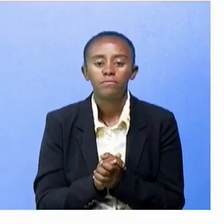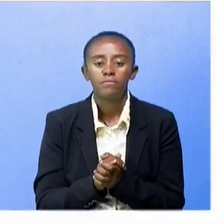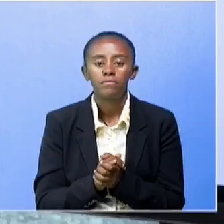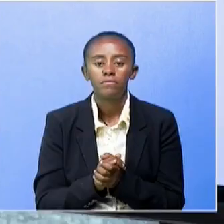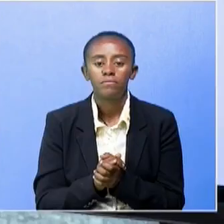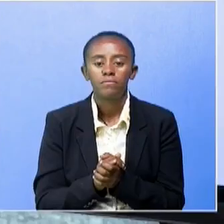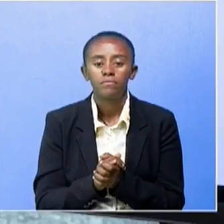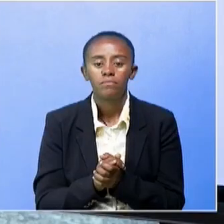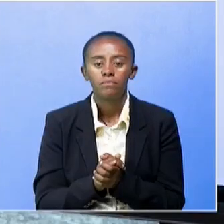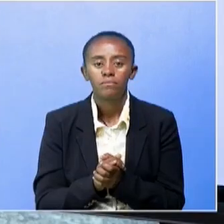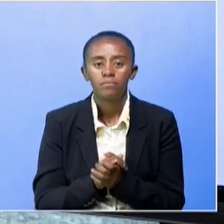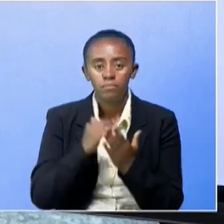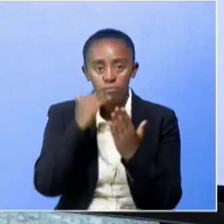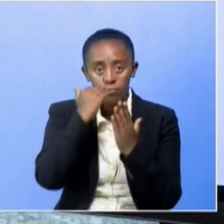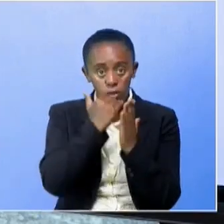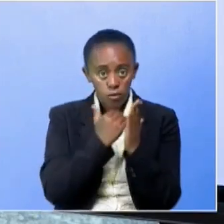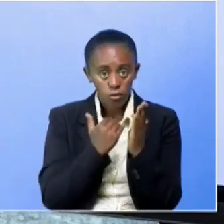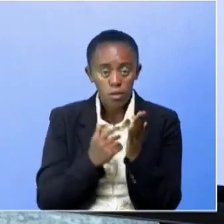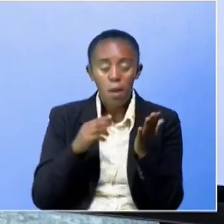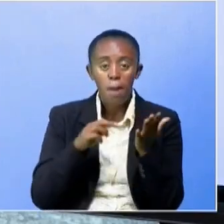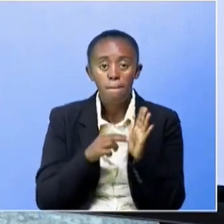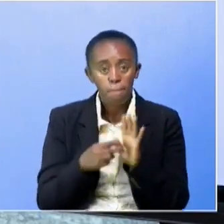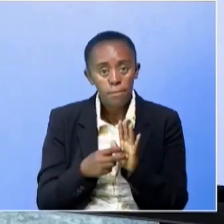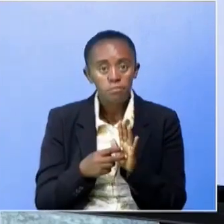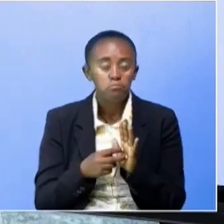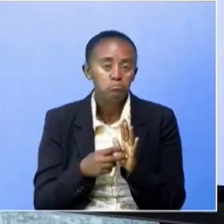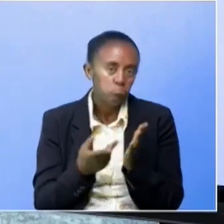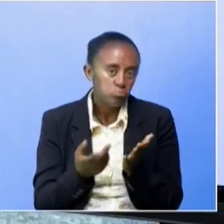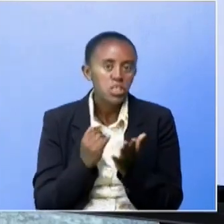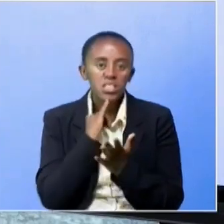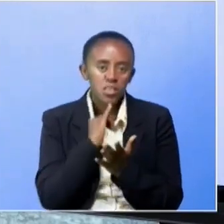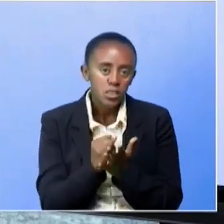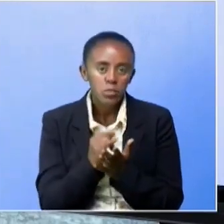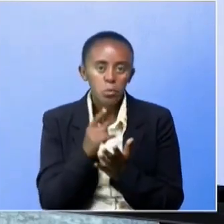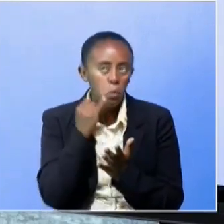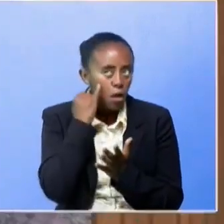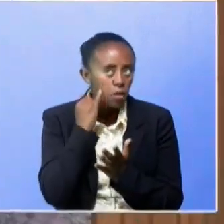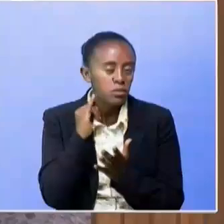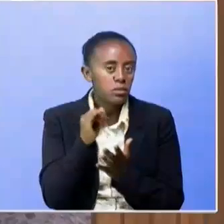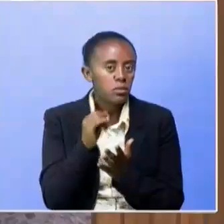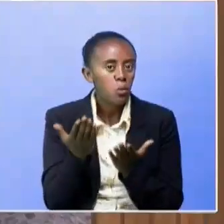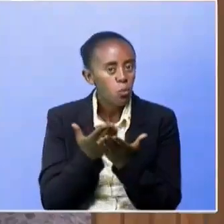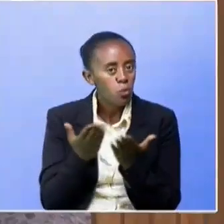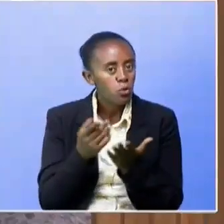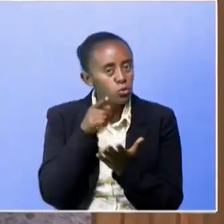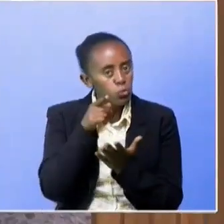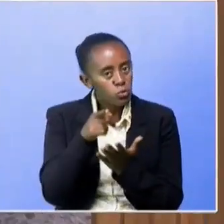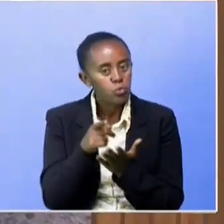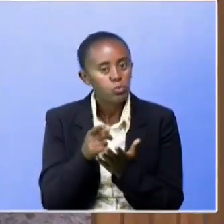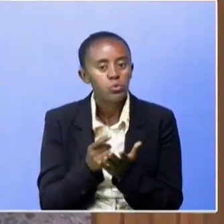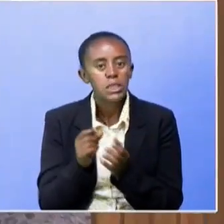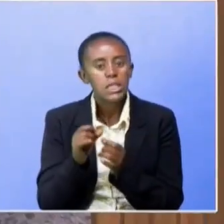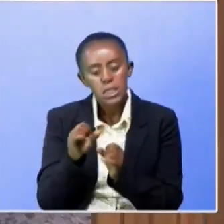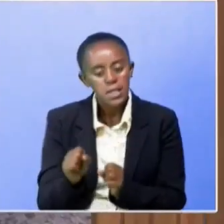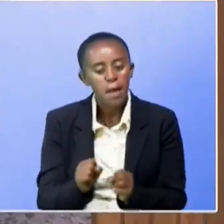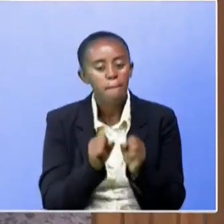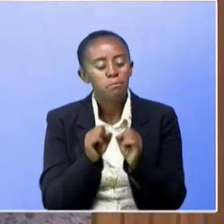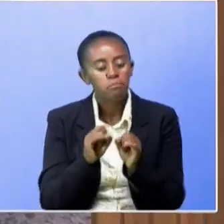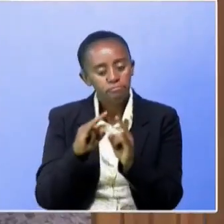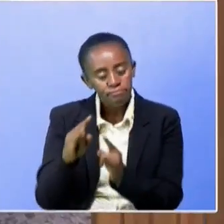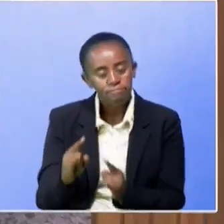So an outline is an idea where you, or a system, where